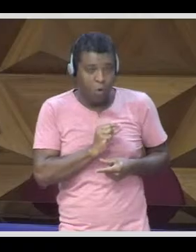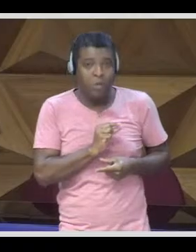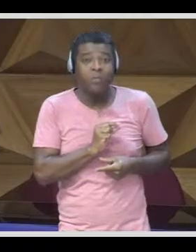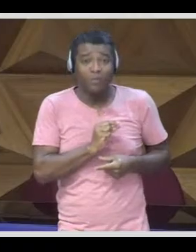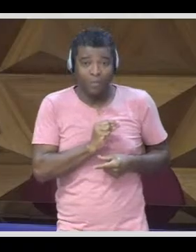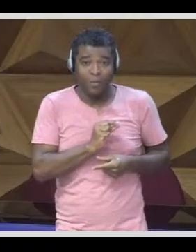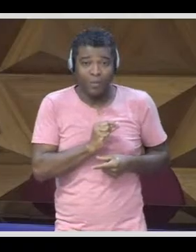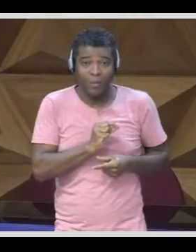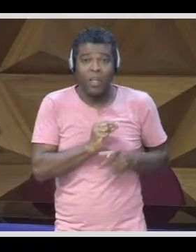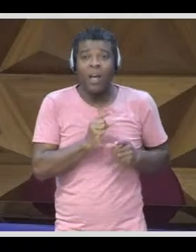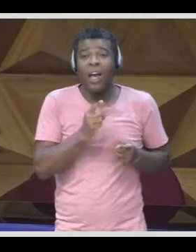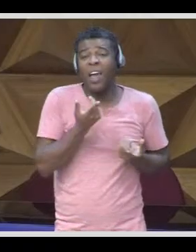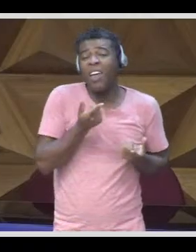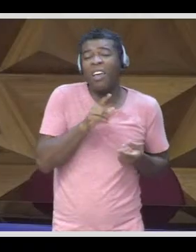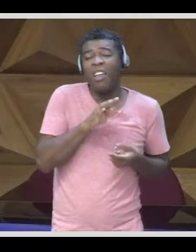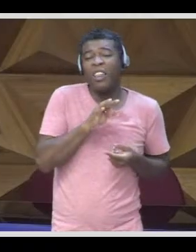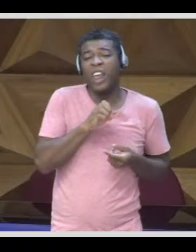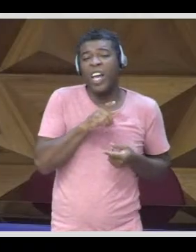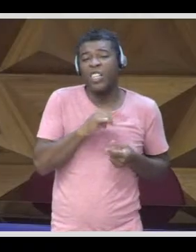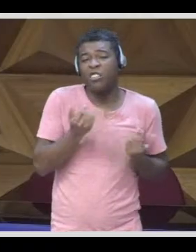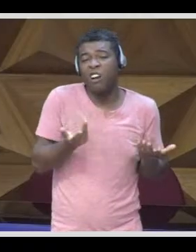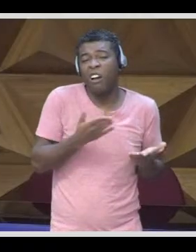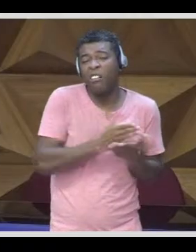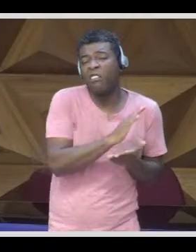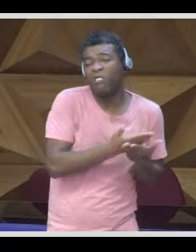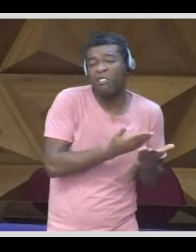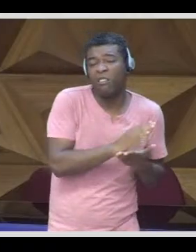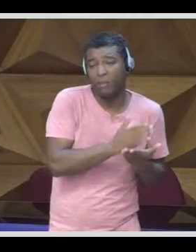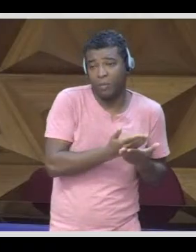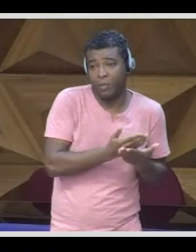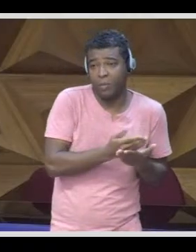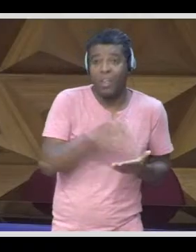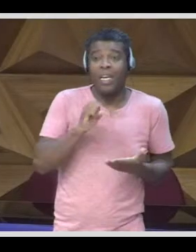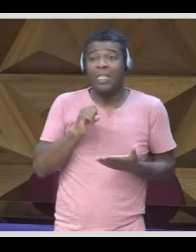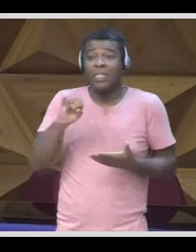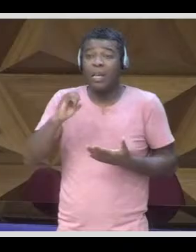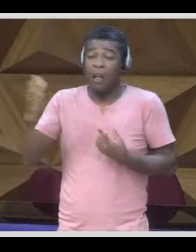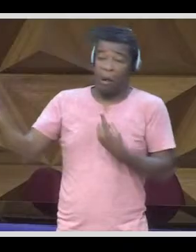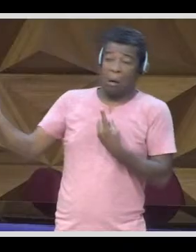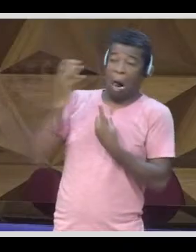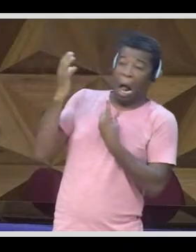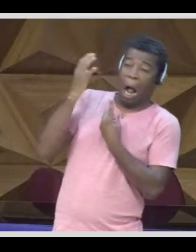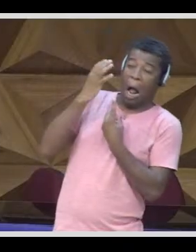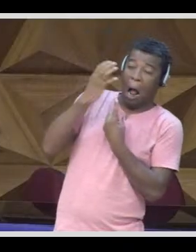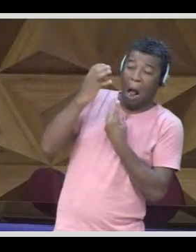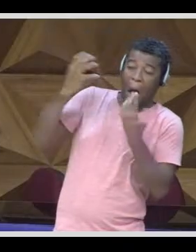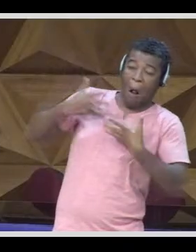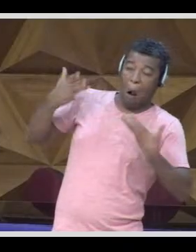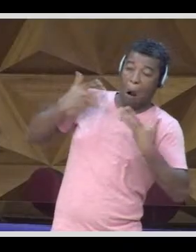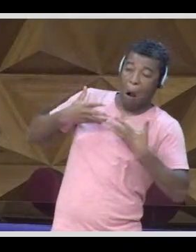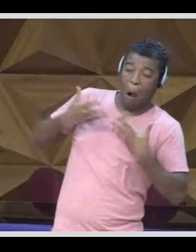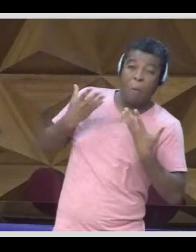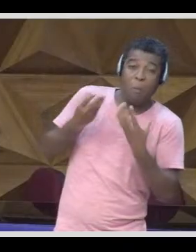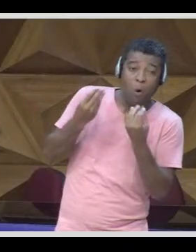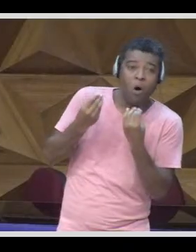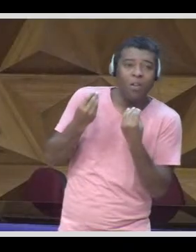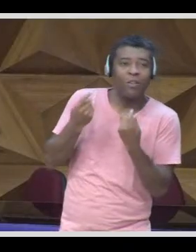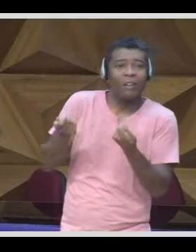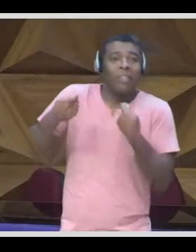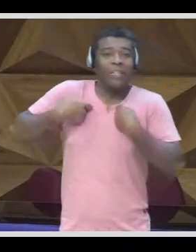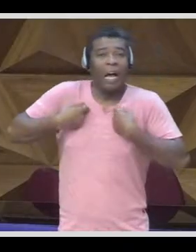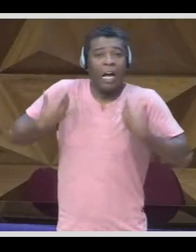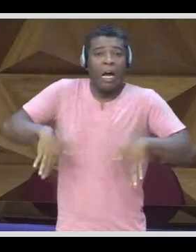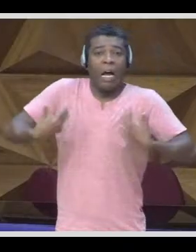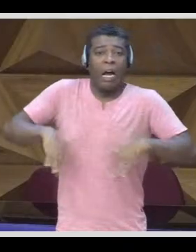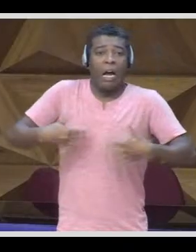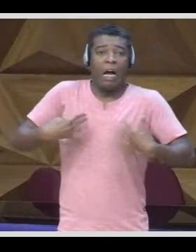from your reality, you just become too anxious, and also you're not going to react positively to it. There is actually this middle